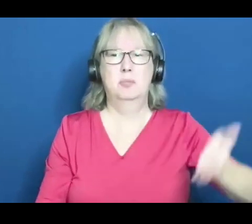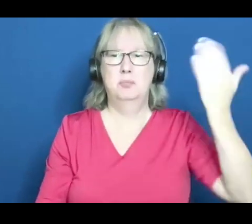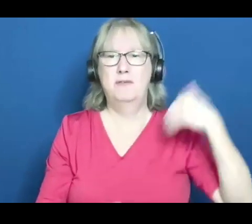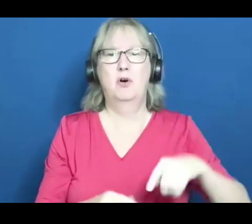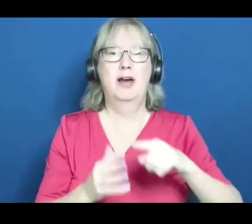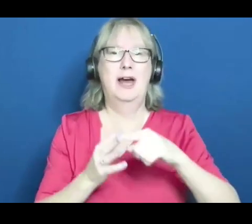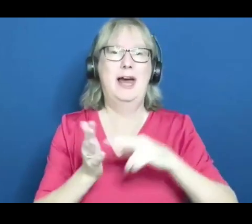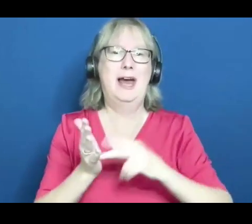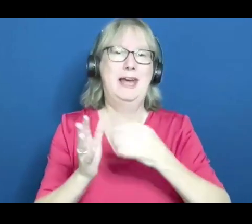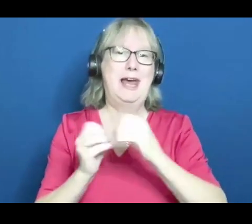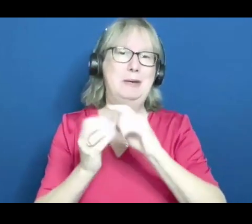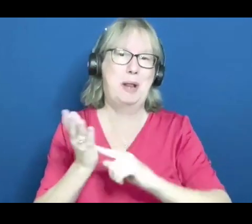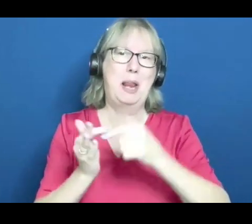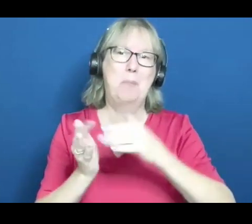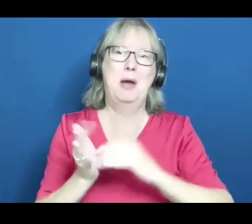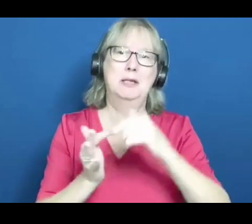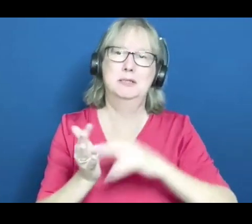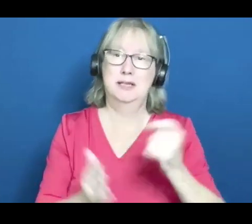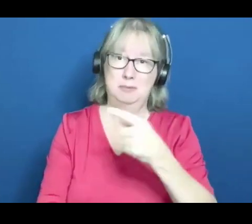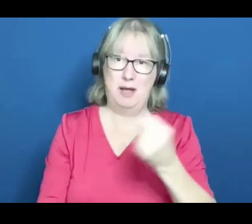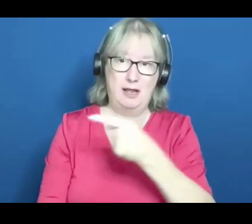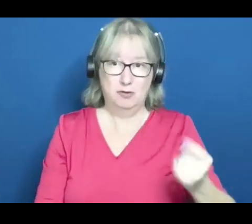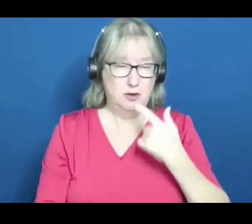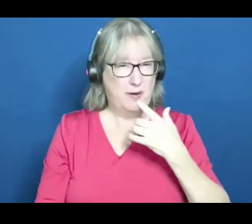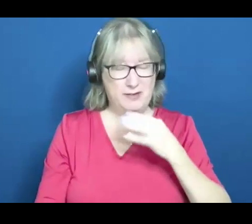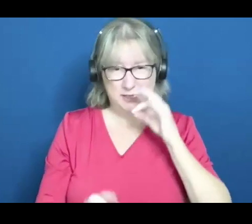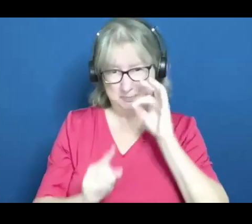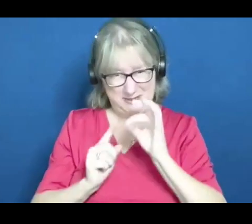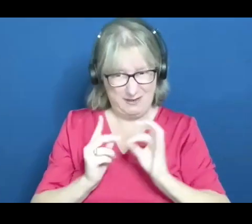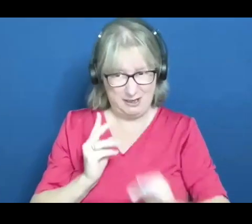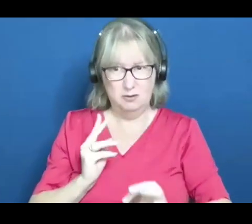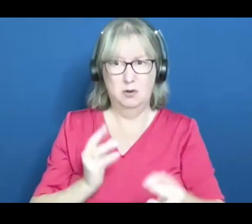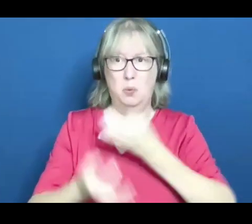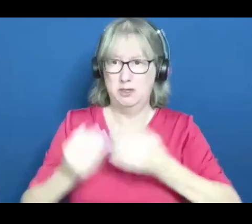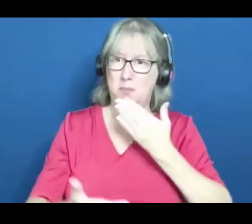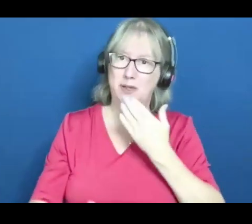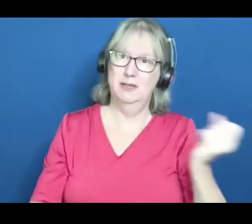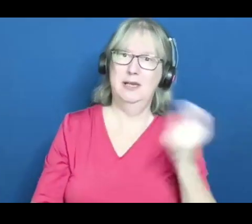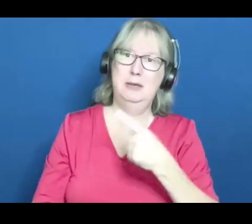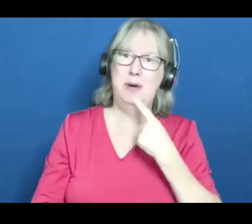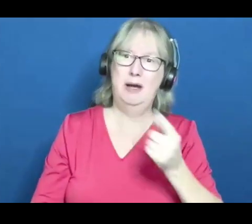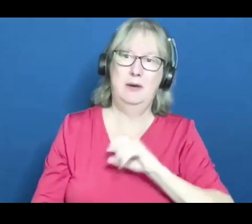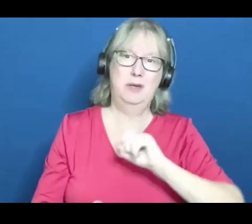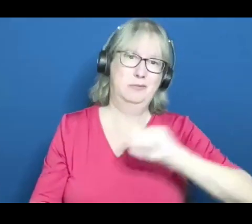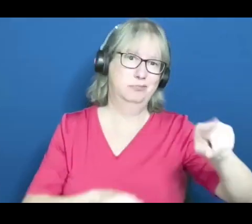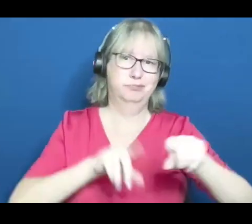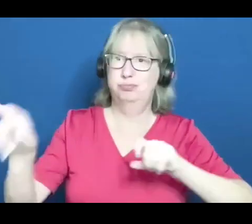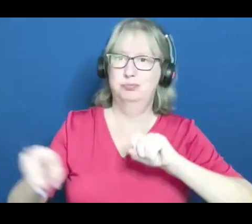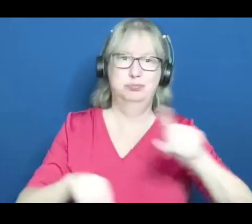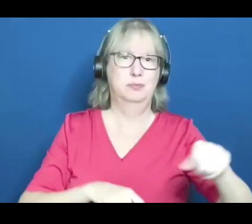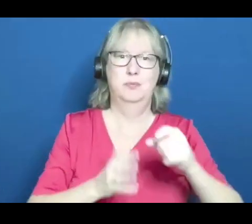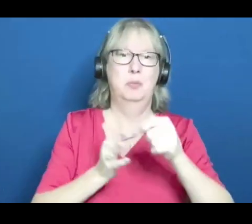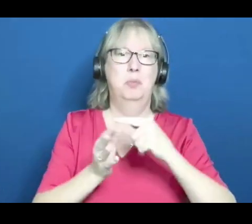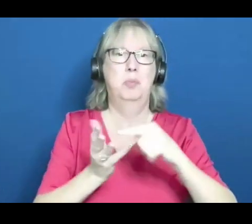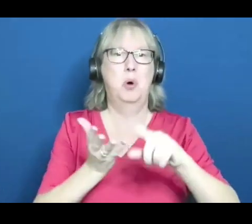that if there are any queries, both general or specific, then come through. We can filter those to the relevant people, i.e. Paul,